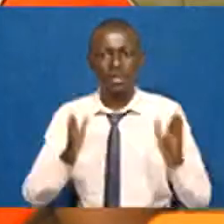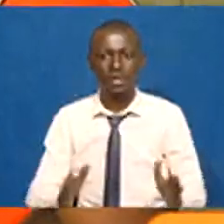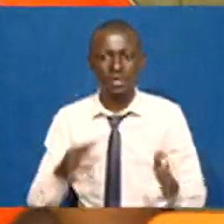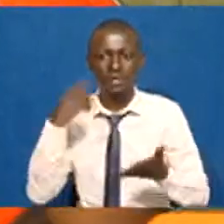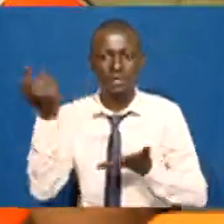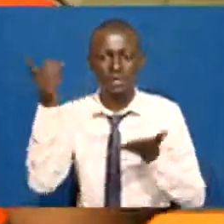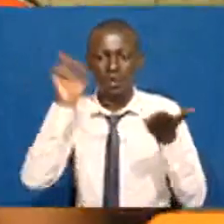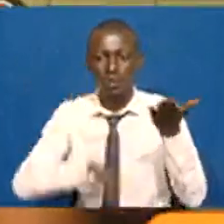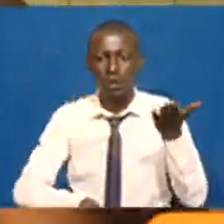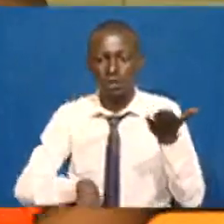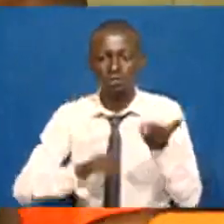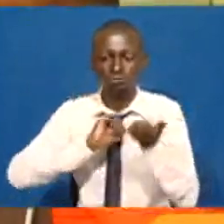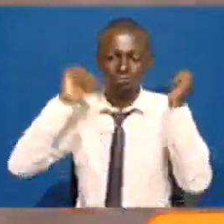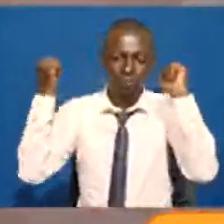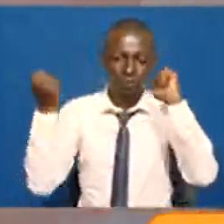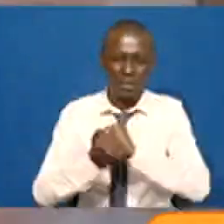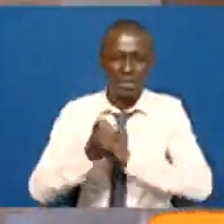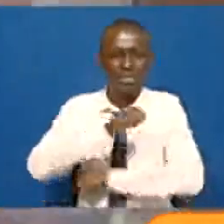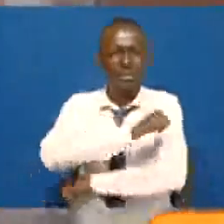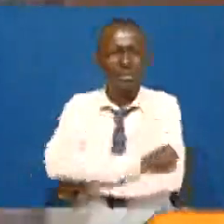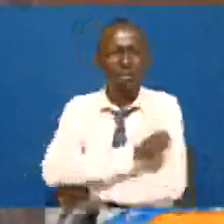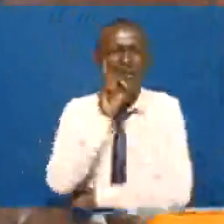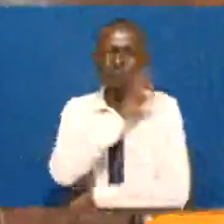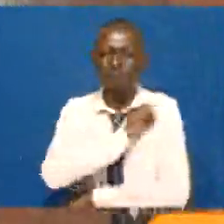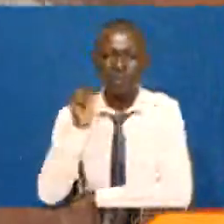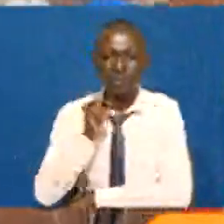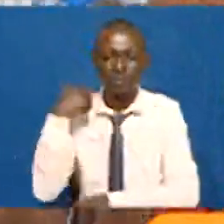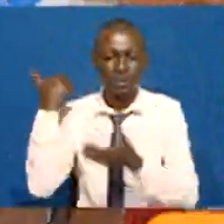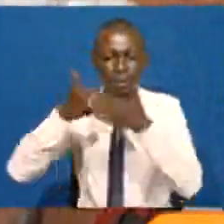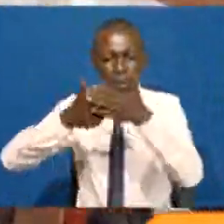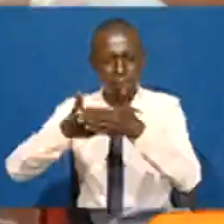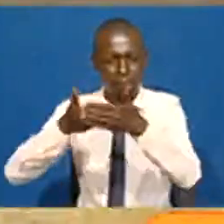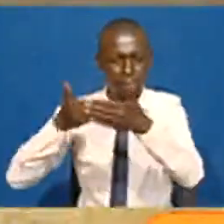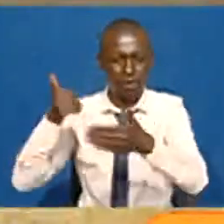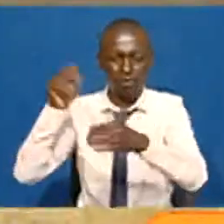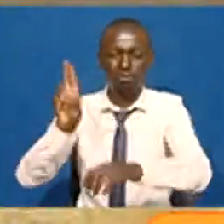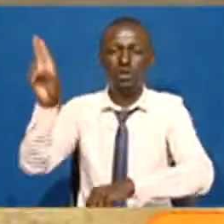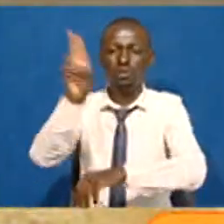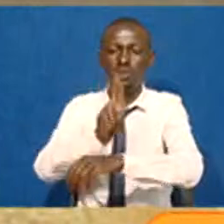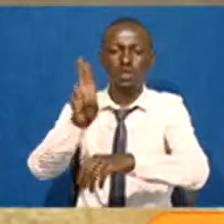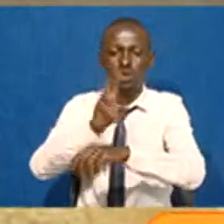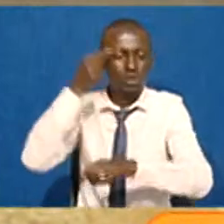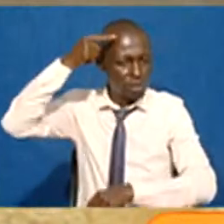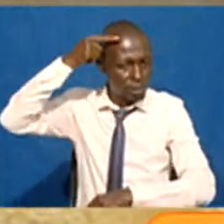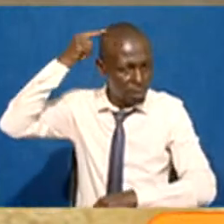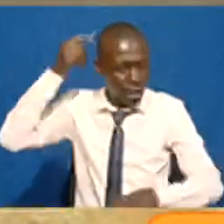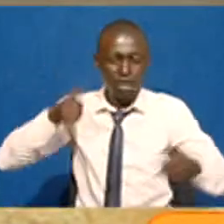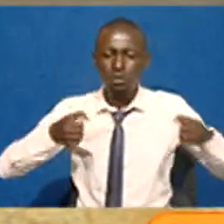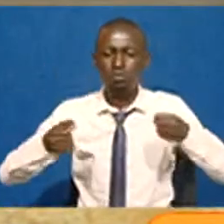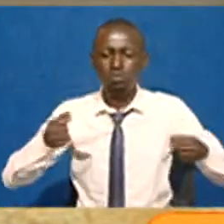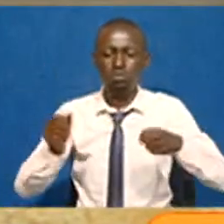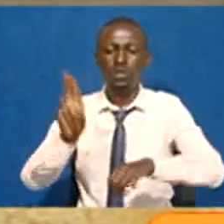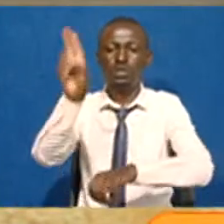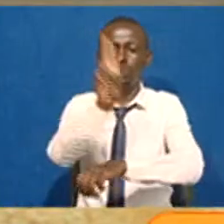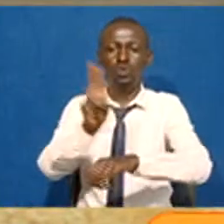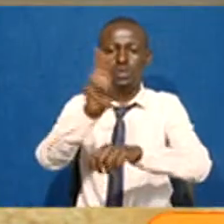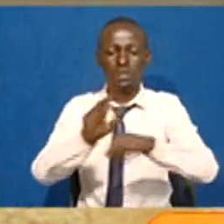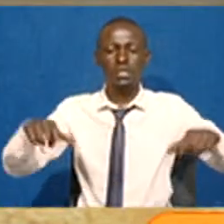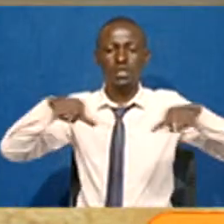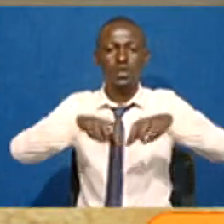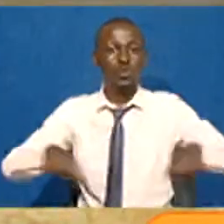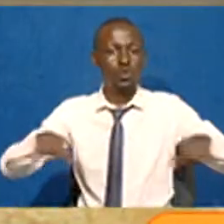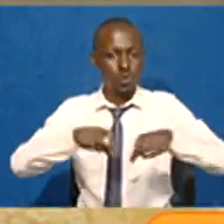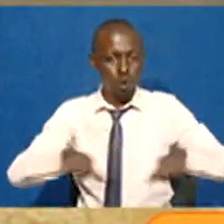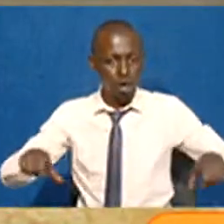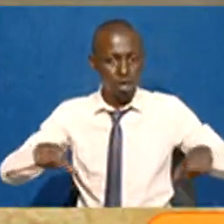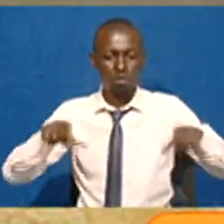says this has transformed the school. Before, I was using the jiko, which was using the firewood, and the firewood was